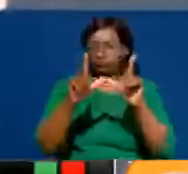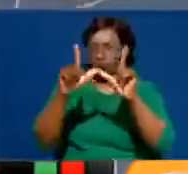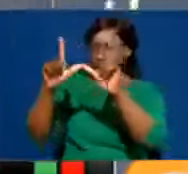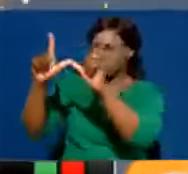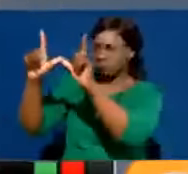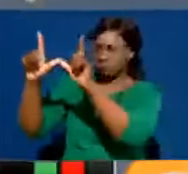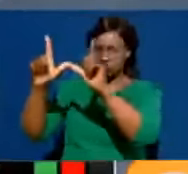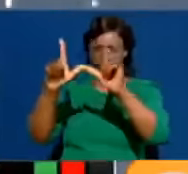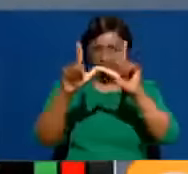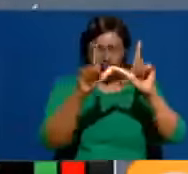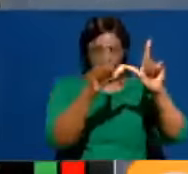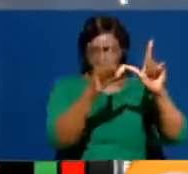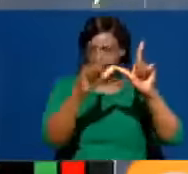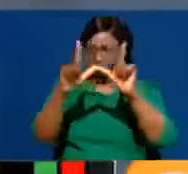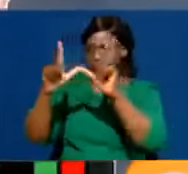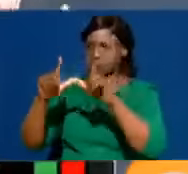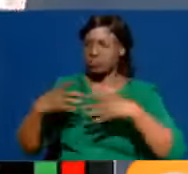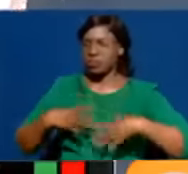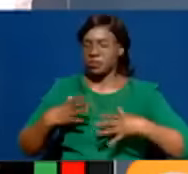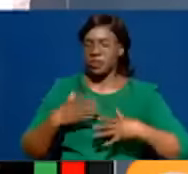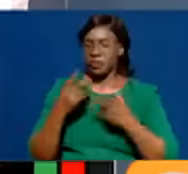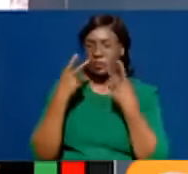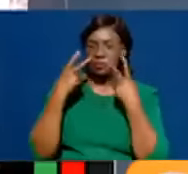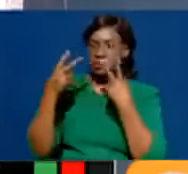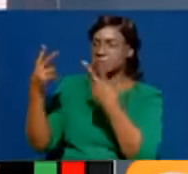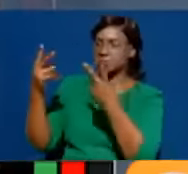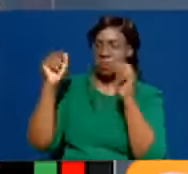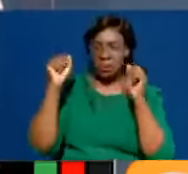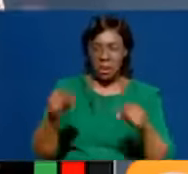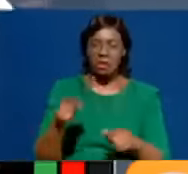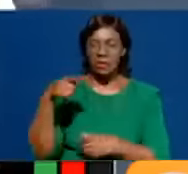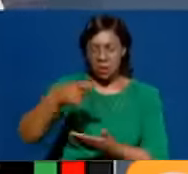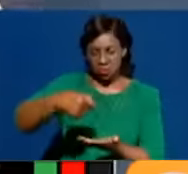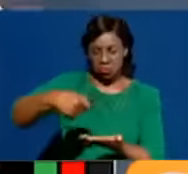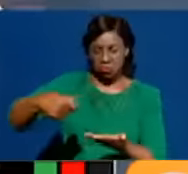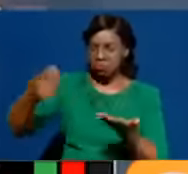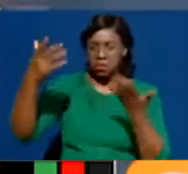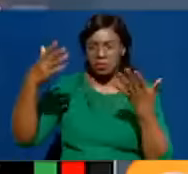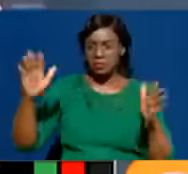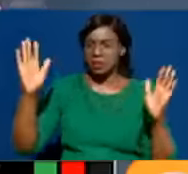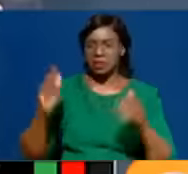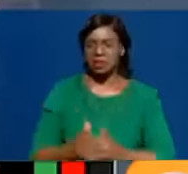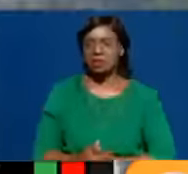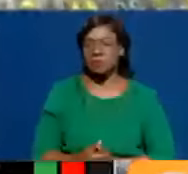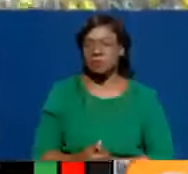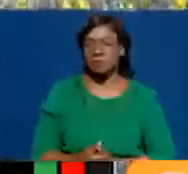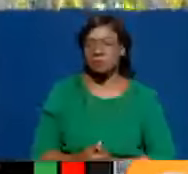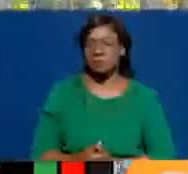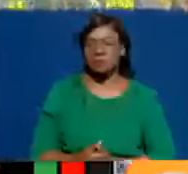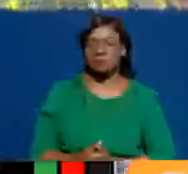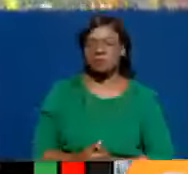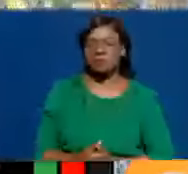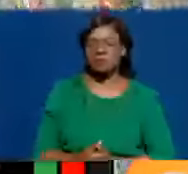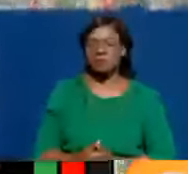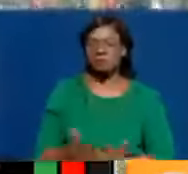kuona cheti ambacho ametia sahihi. And there we have it,